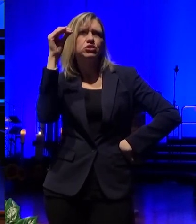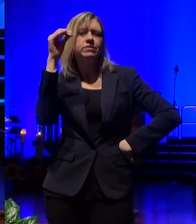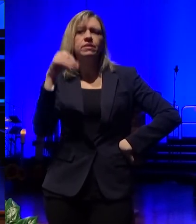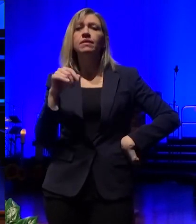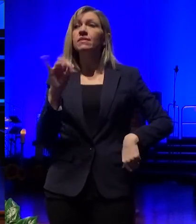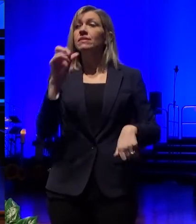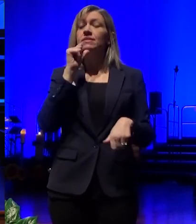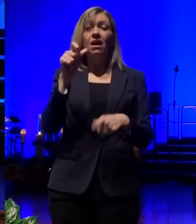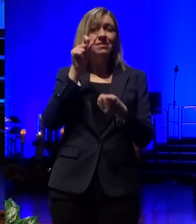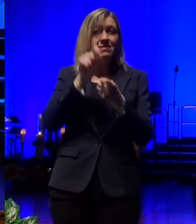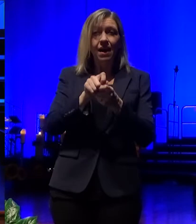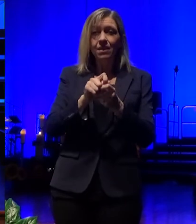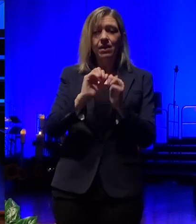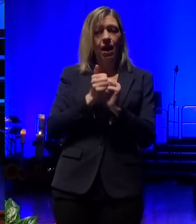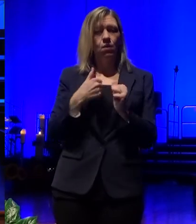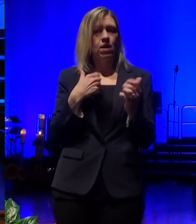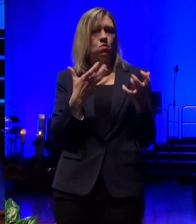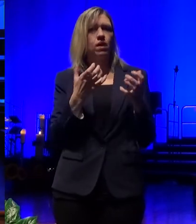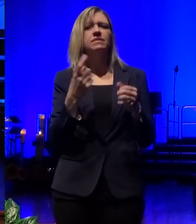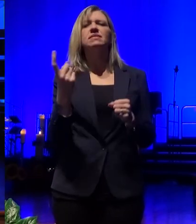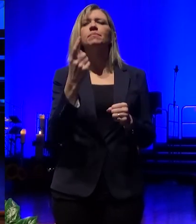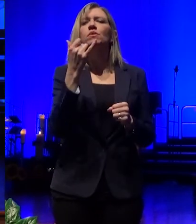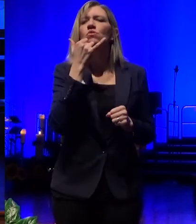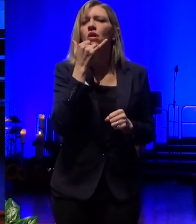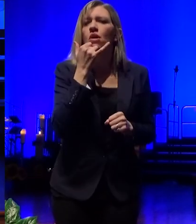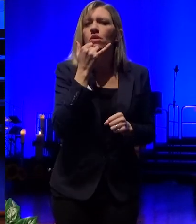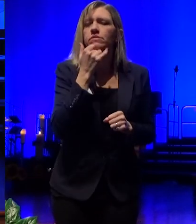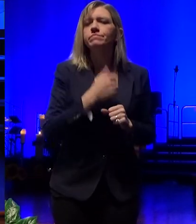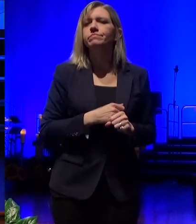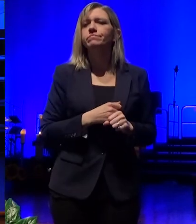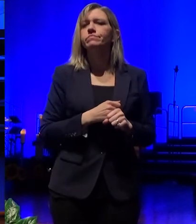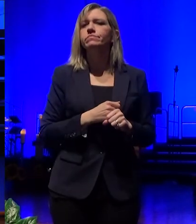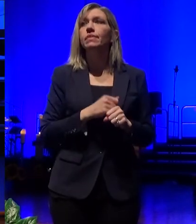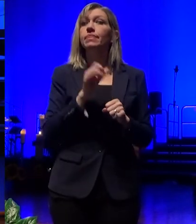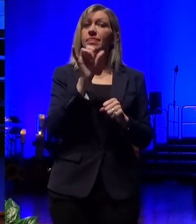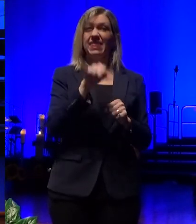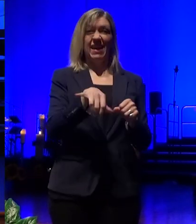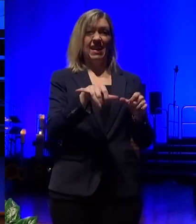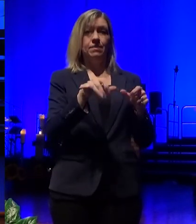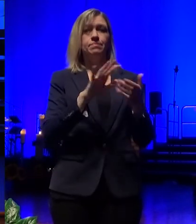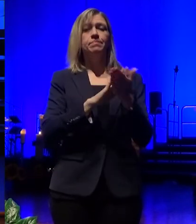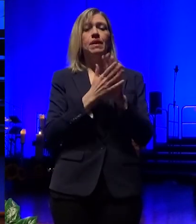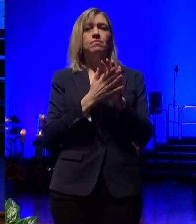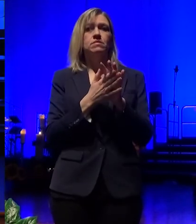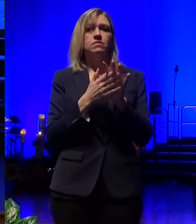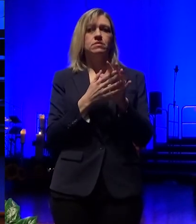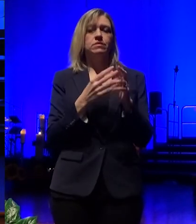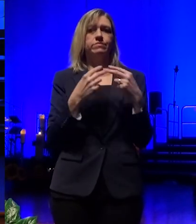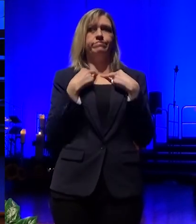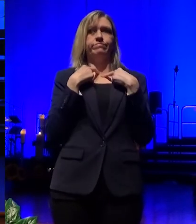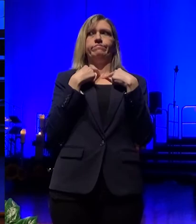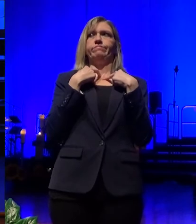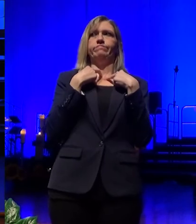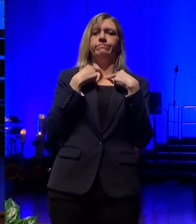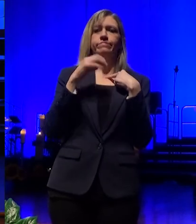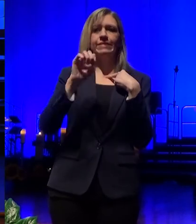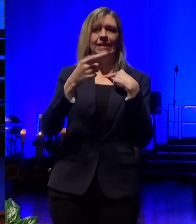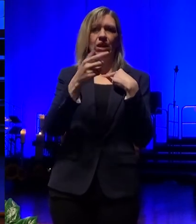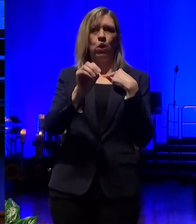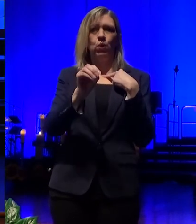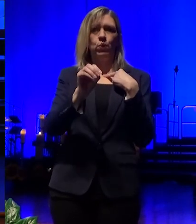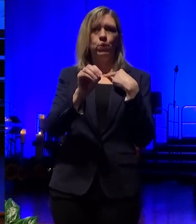be, then something is wrong. And that becomes a trap for the ego.